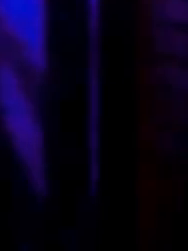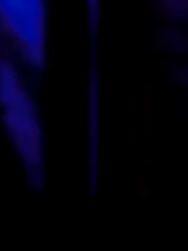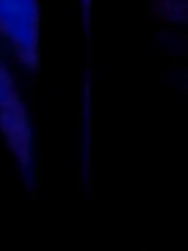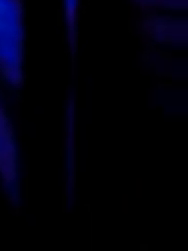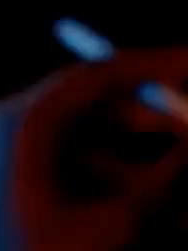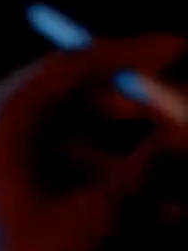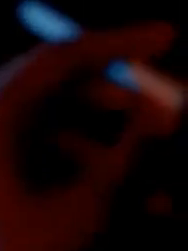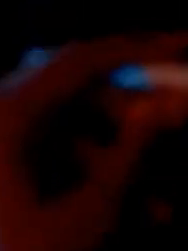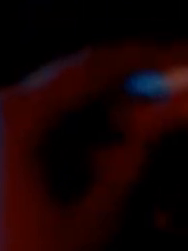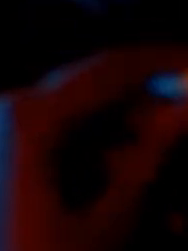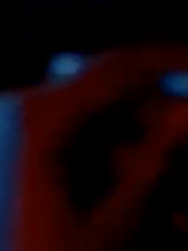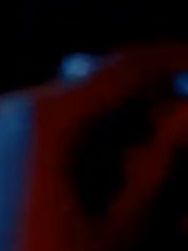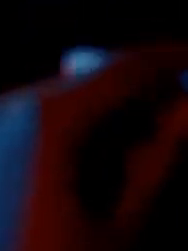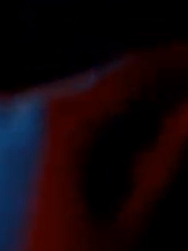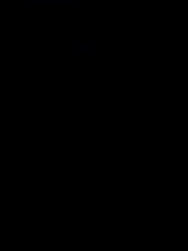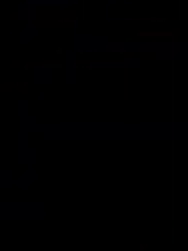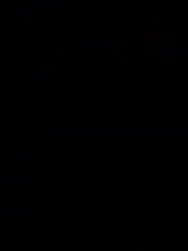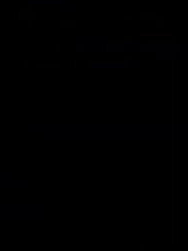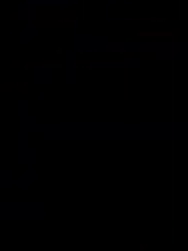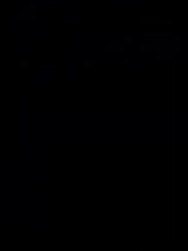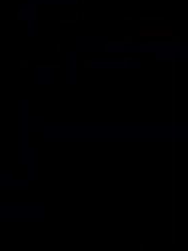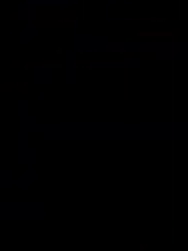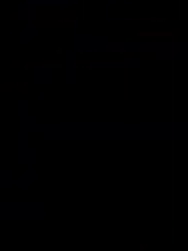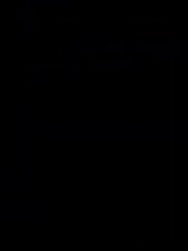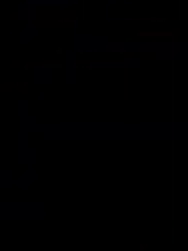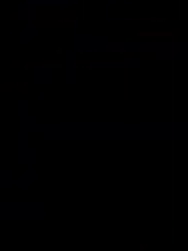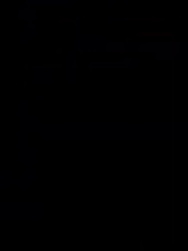yangena endaweni yokumnyama ehamba